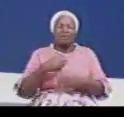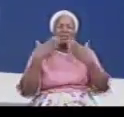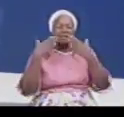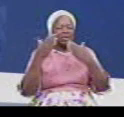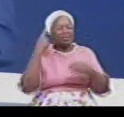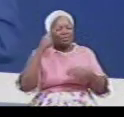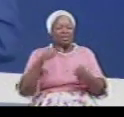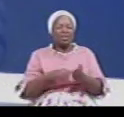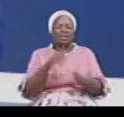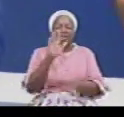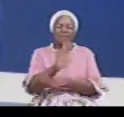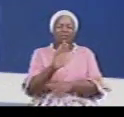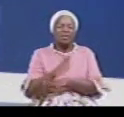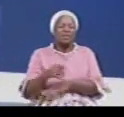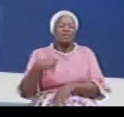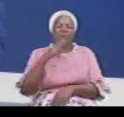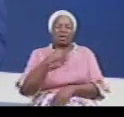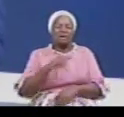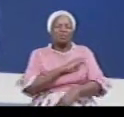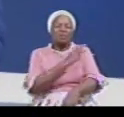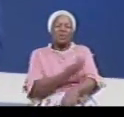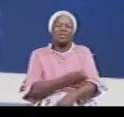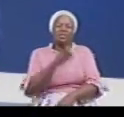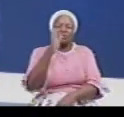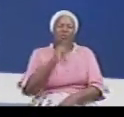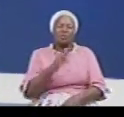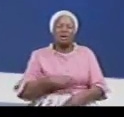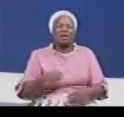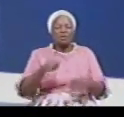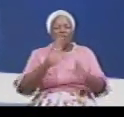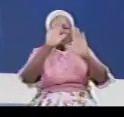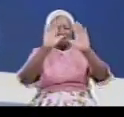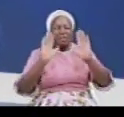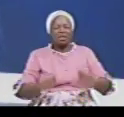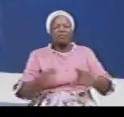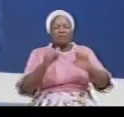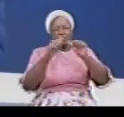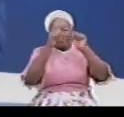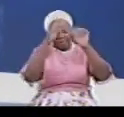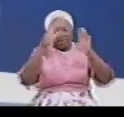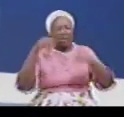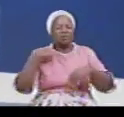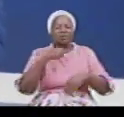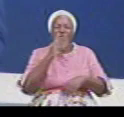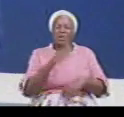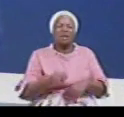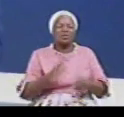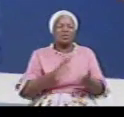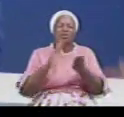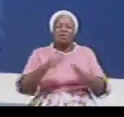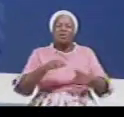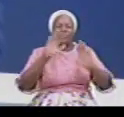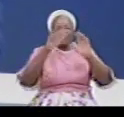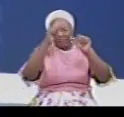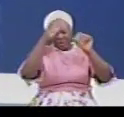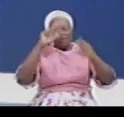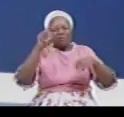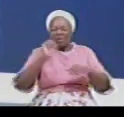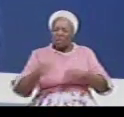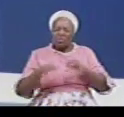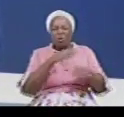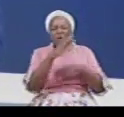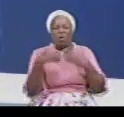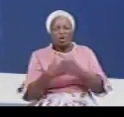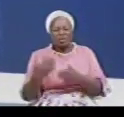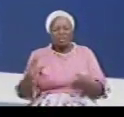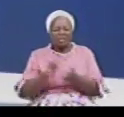You are a mighty God. You are a wonderful Father. You are a glorious Father. You can do all things. That is why we